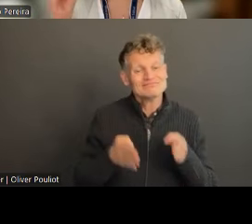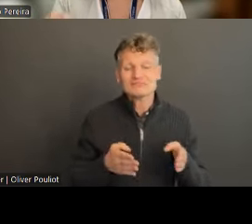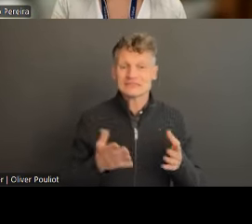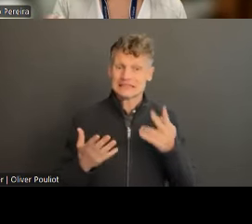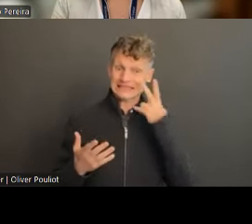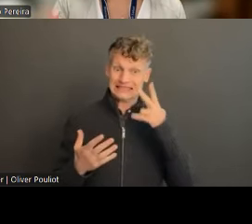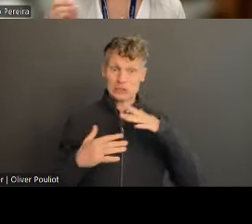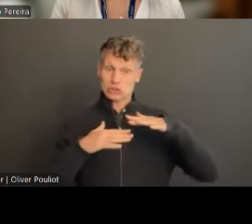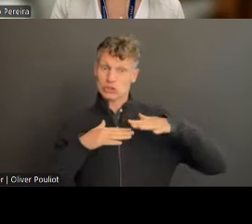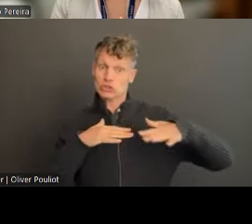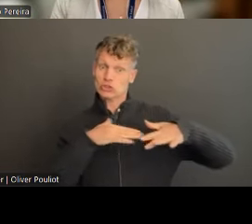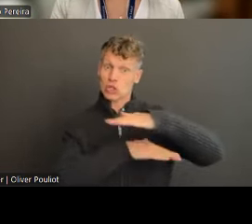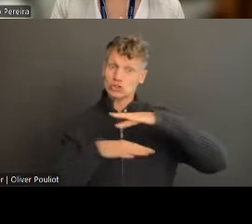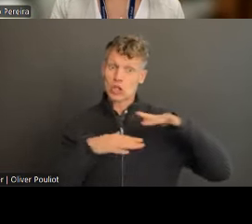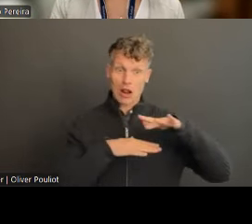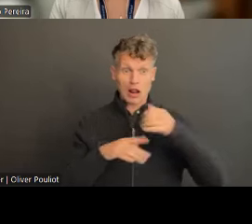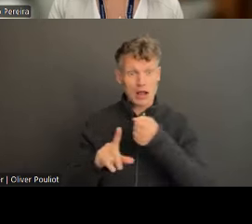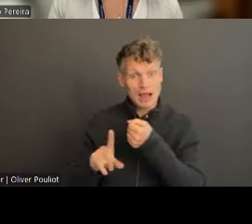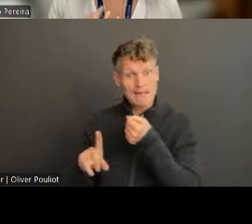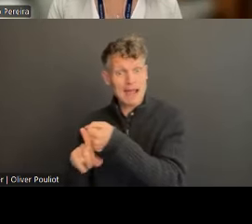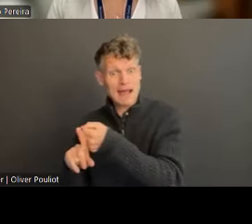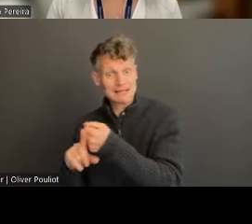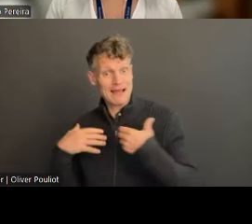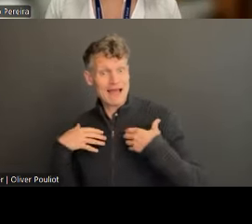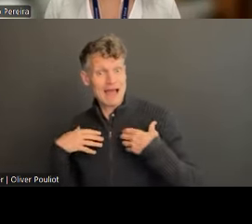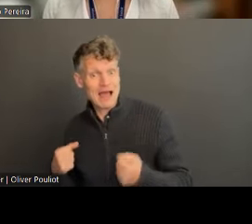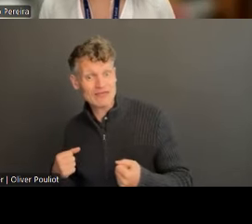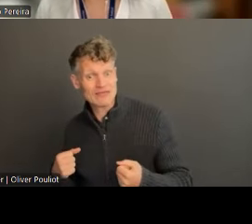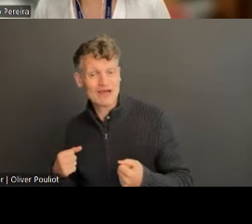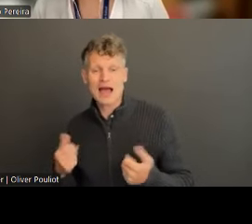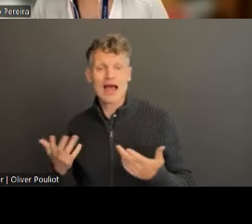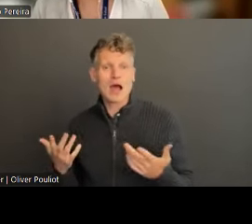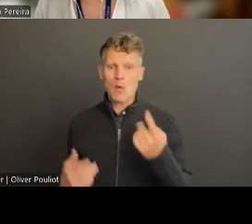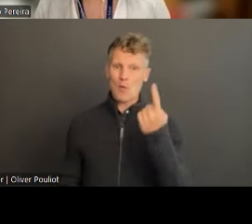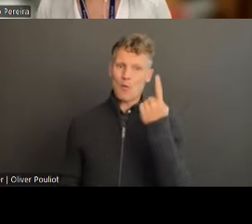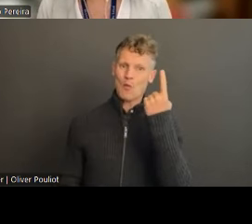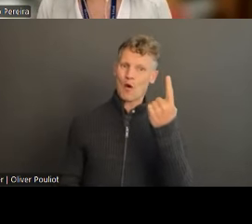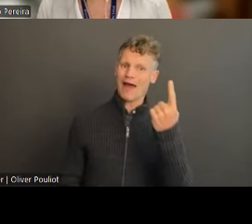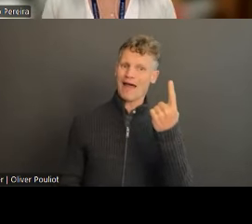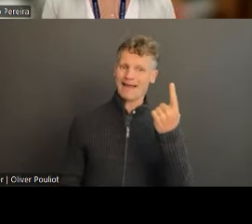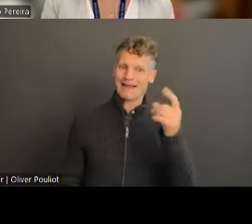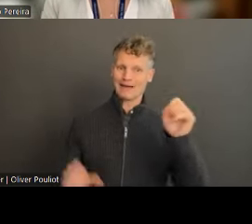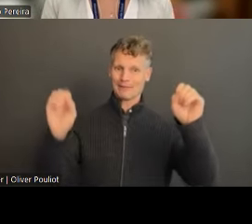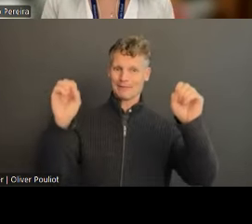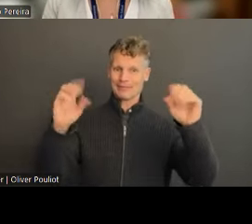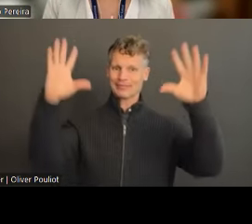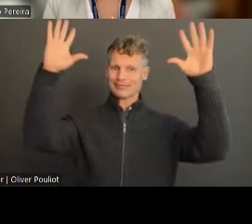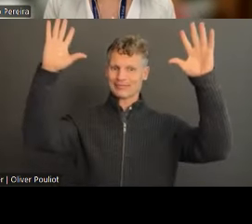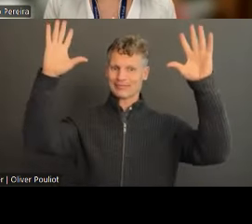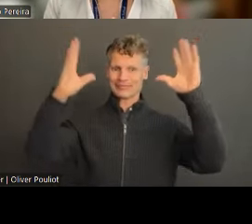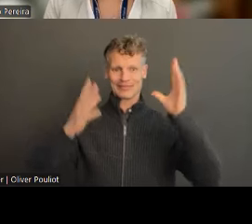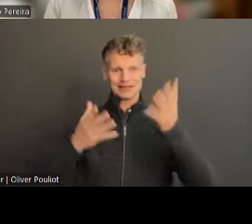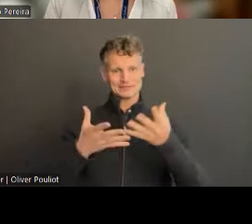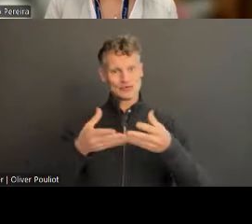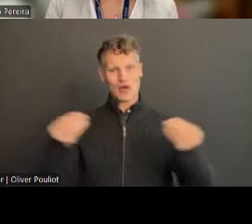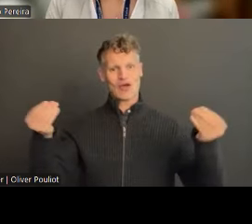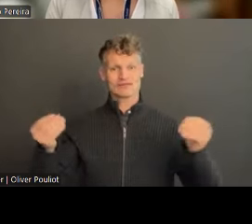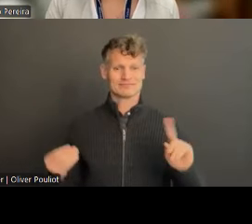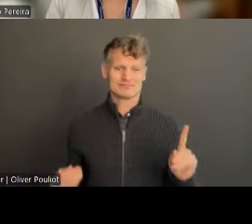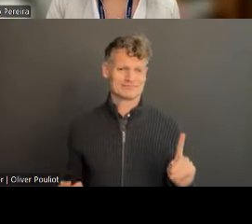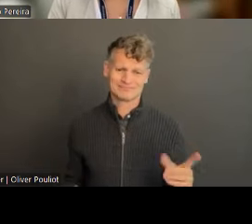important to point out that there is no clear approach. And there is no clear approach for certain clearly